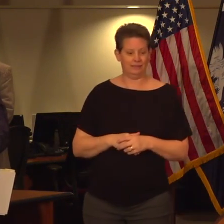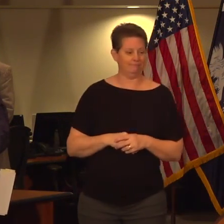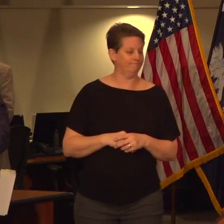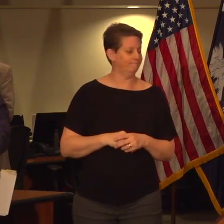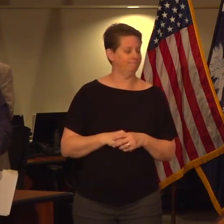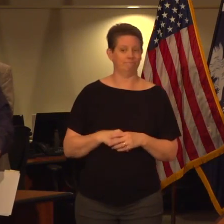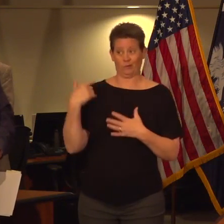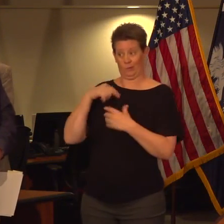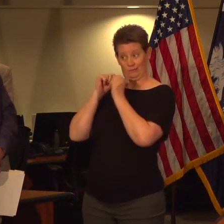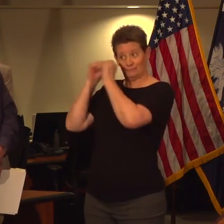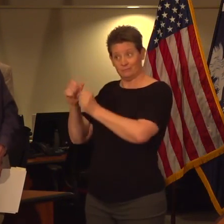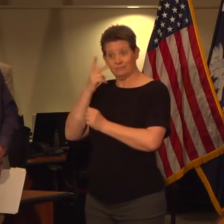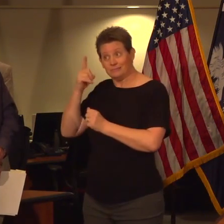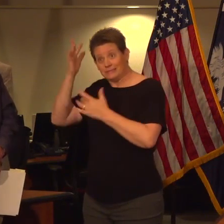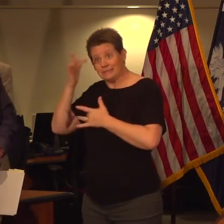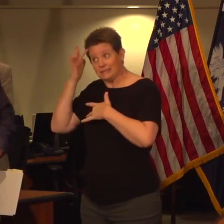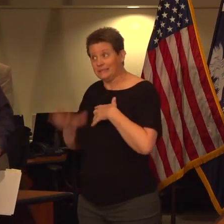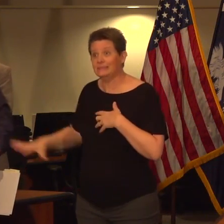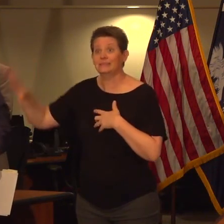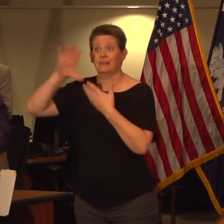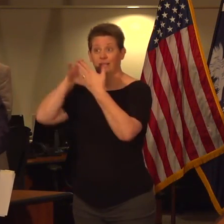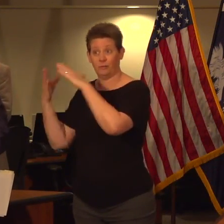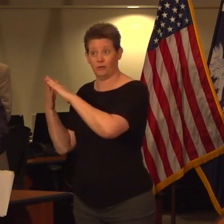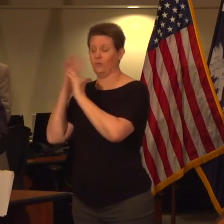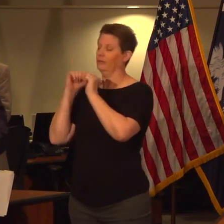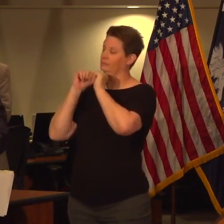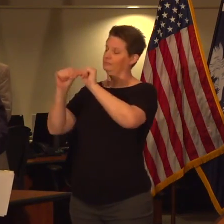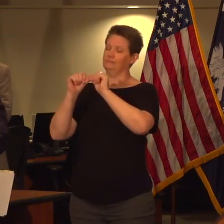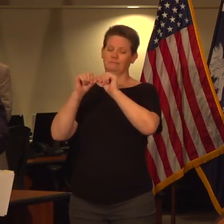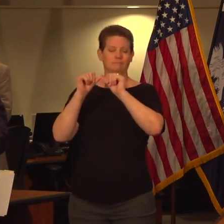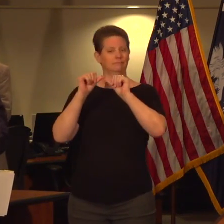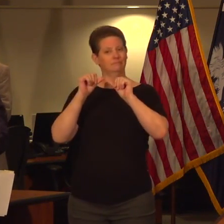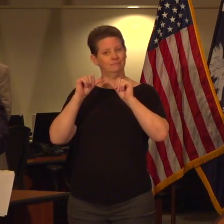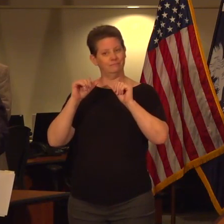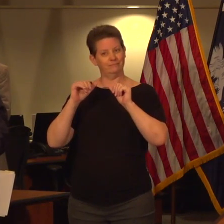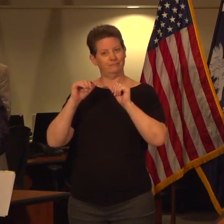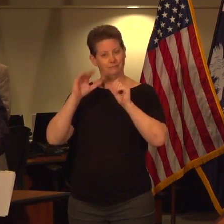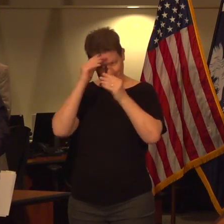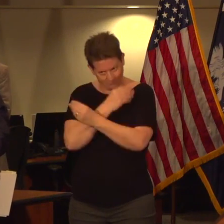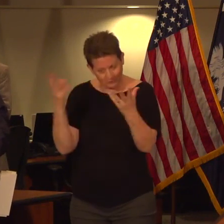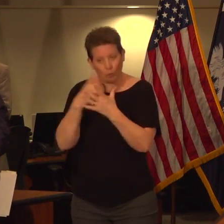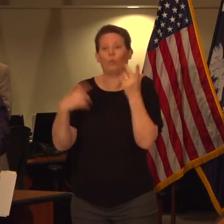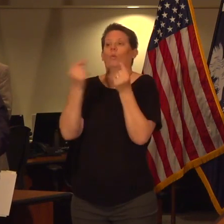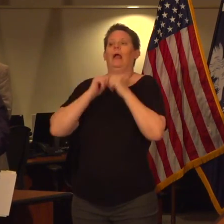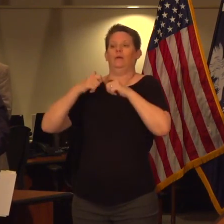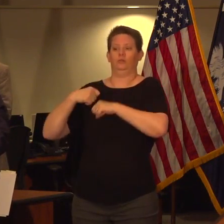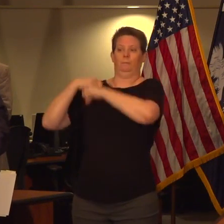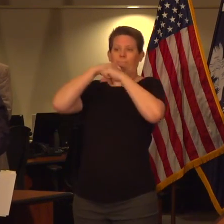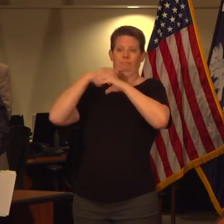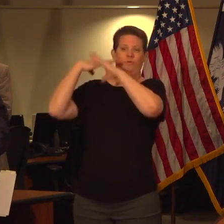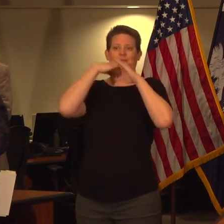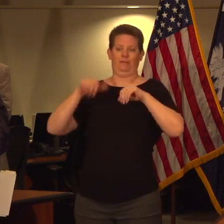level of disease activity in the community, we will continue to recommend the measures that we know are effective in preventing disease